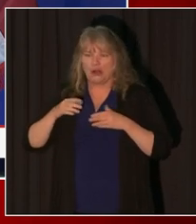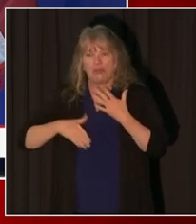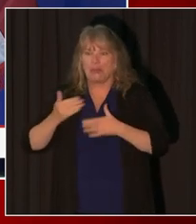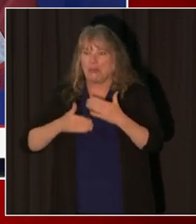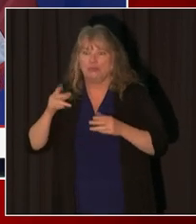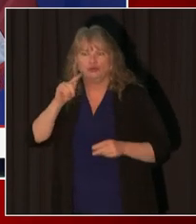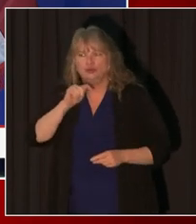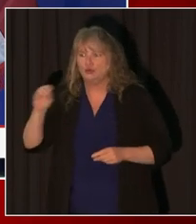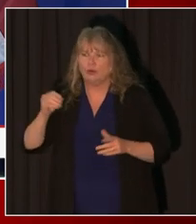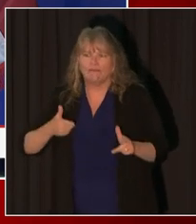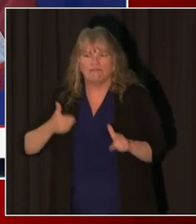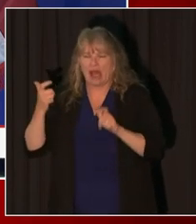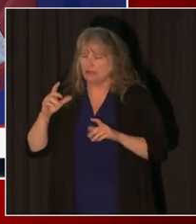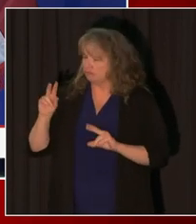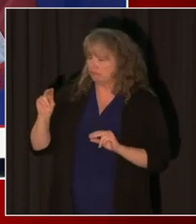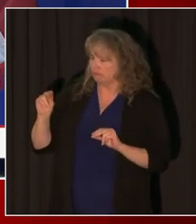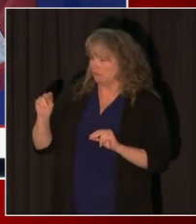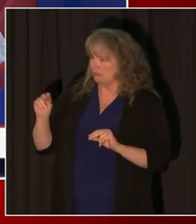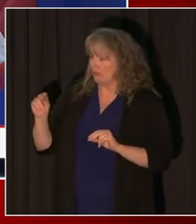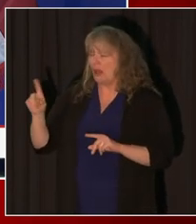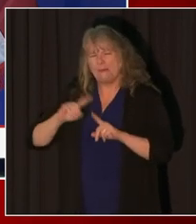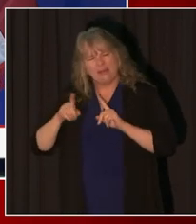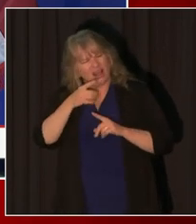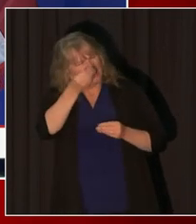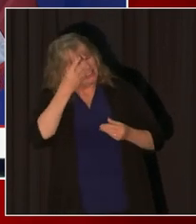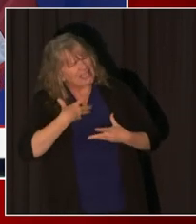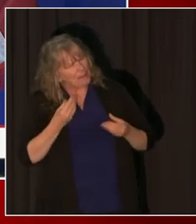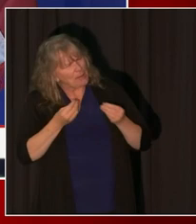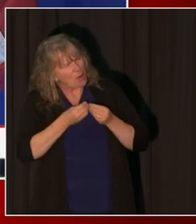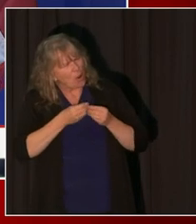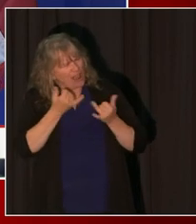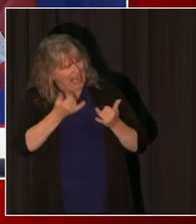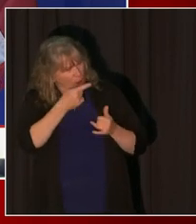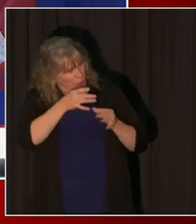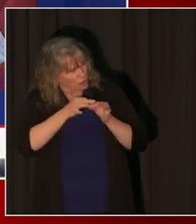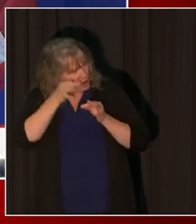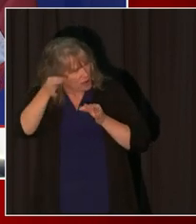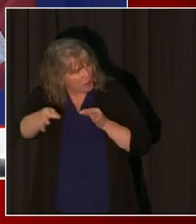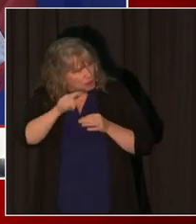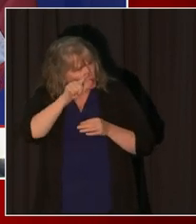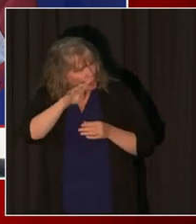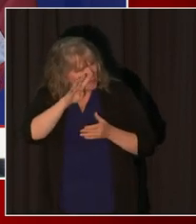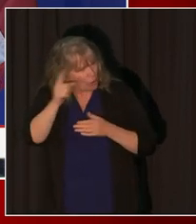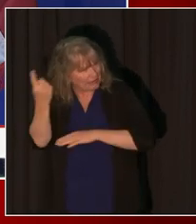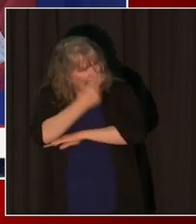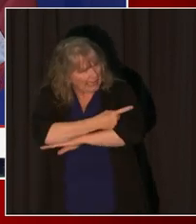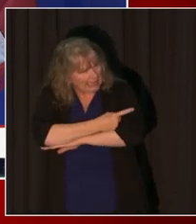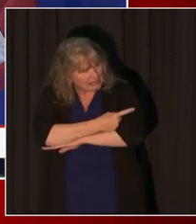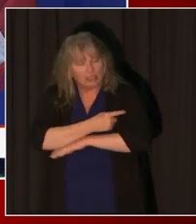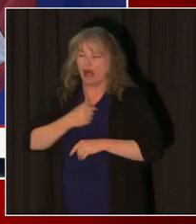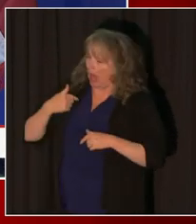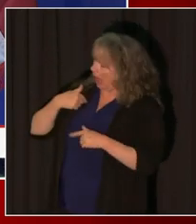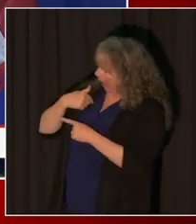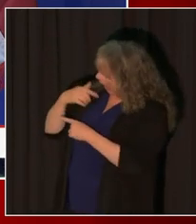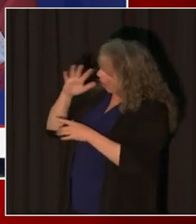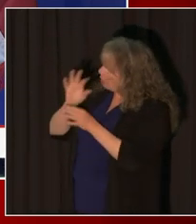us a little more? You said basically you're extending it about 24 days. I'm extending it to June 8th. Right.